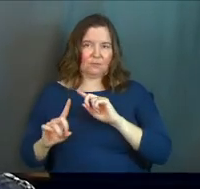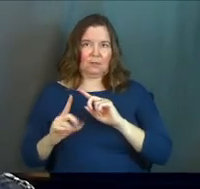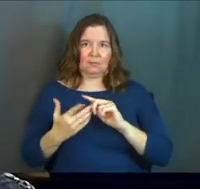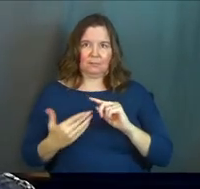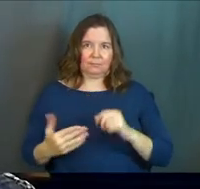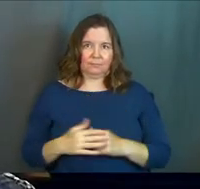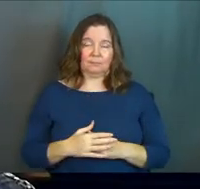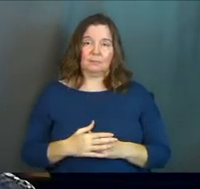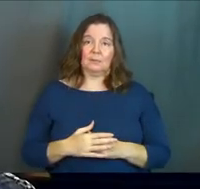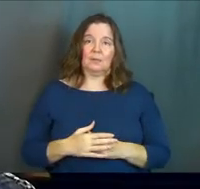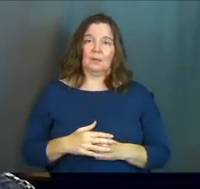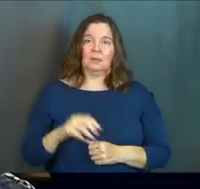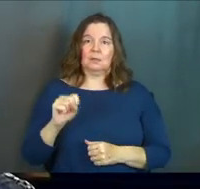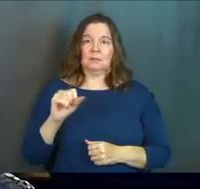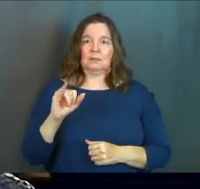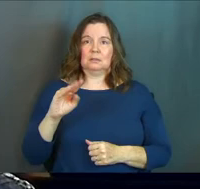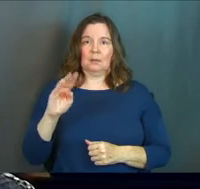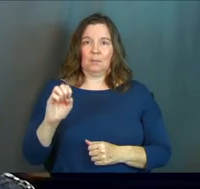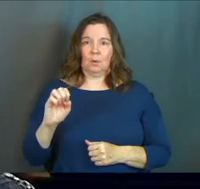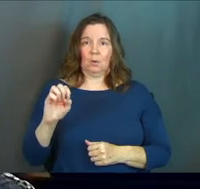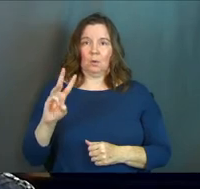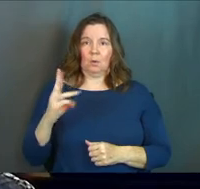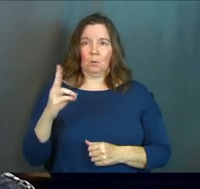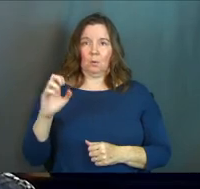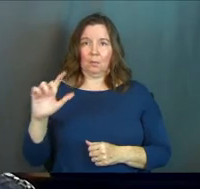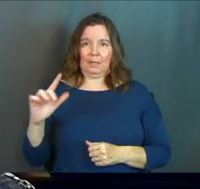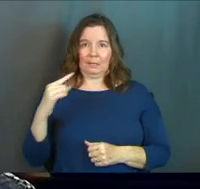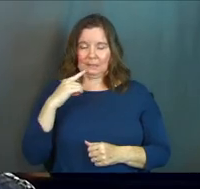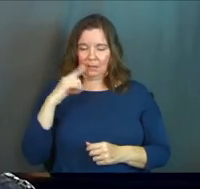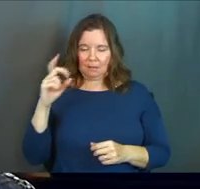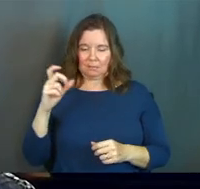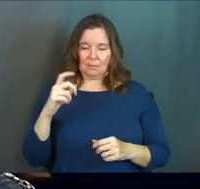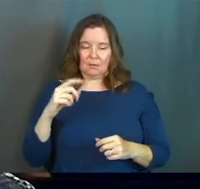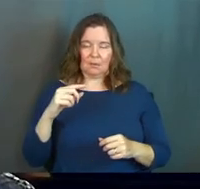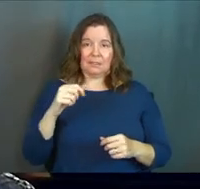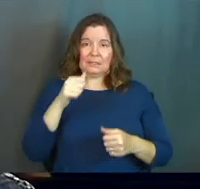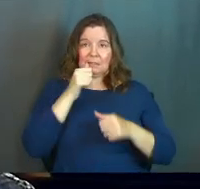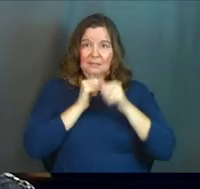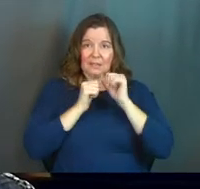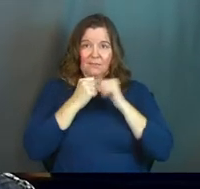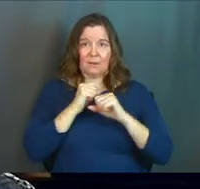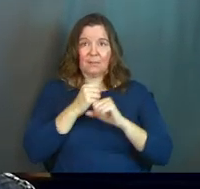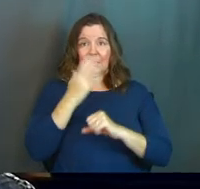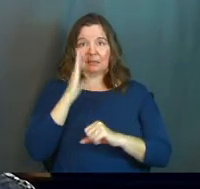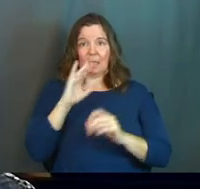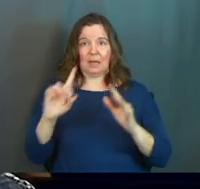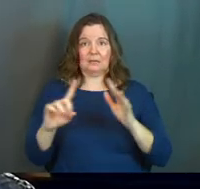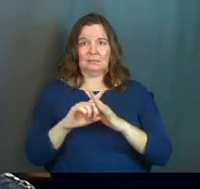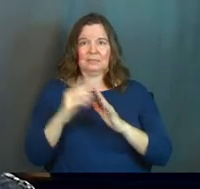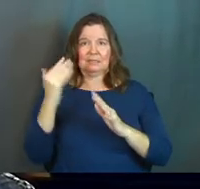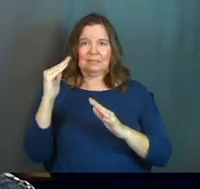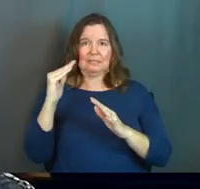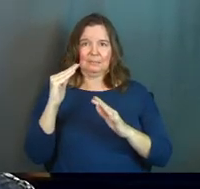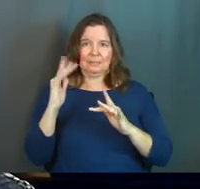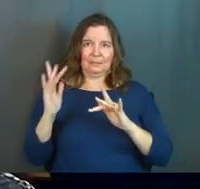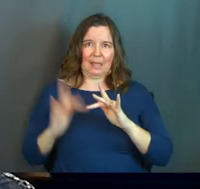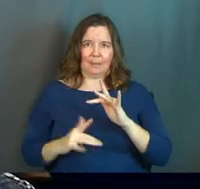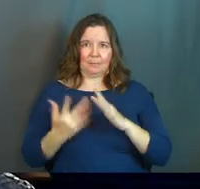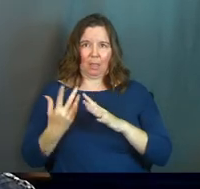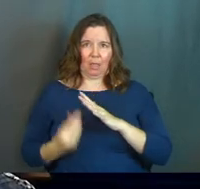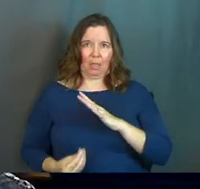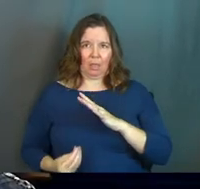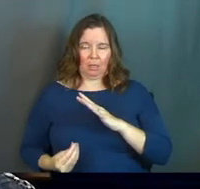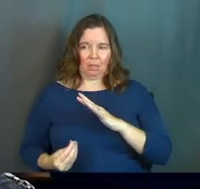episodes. Simone Weil said this. She said, affliction or suffering makes God appear to be absent for a